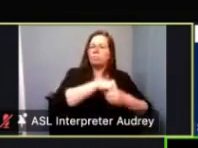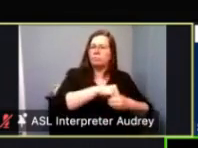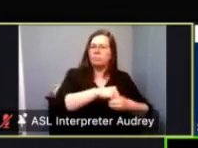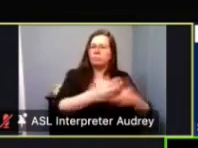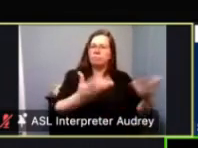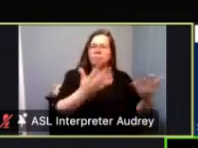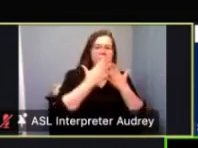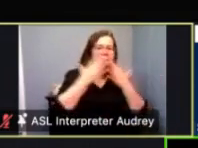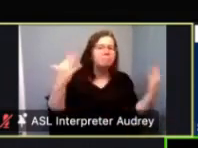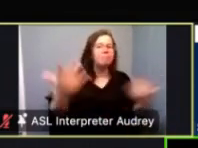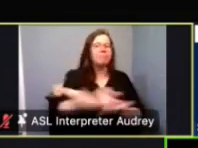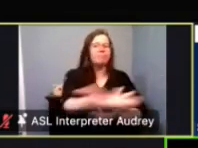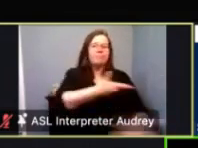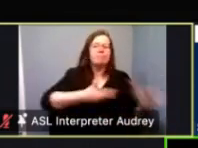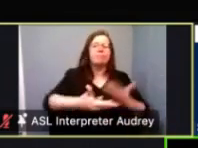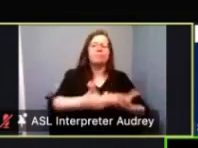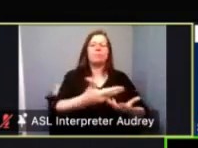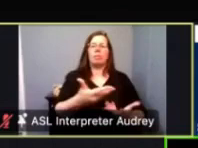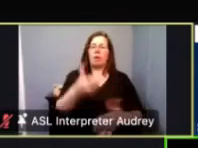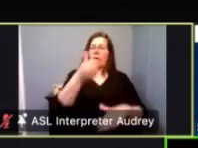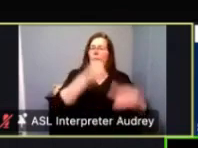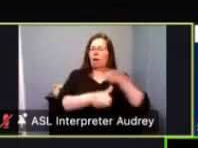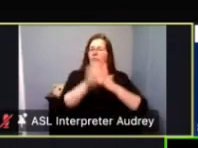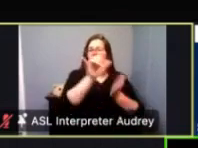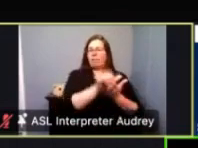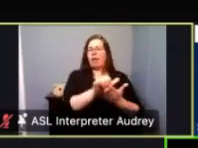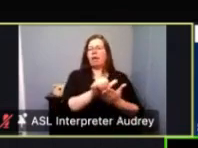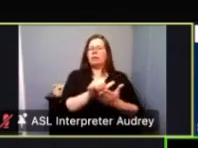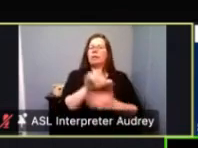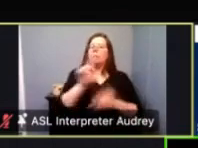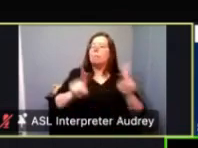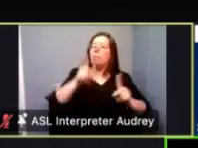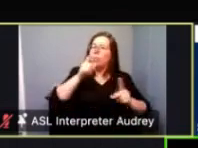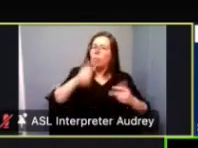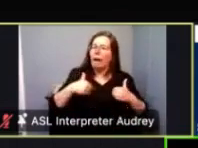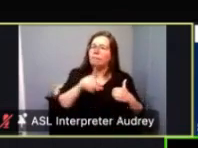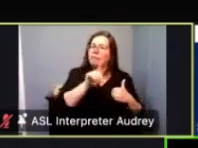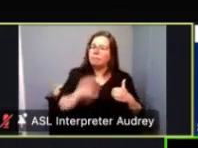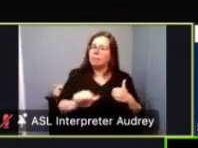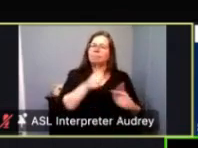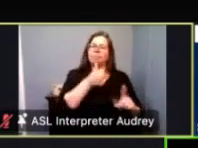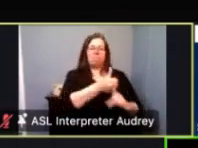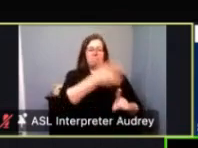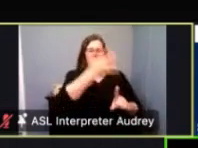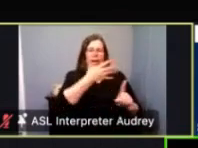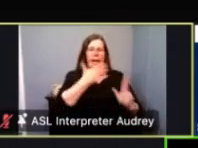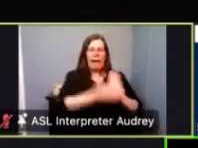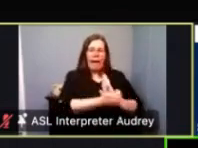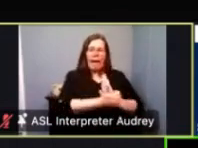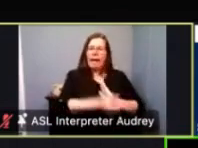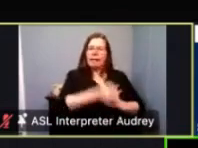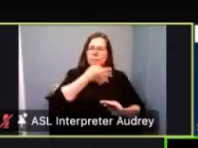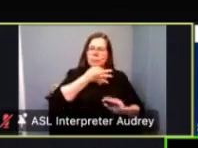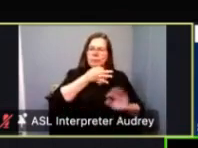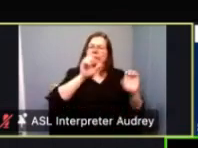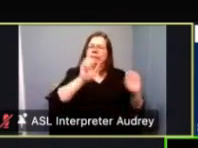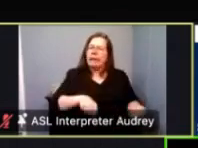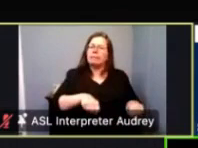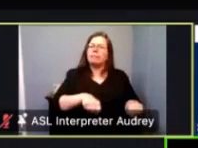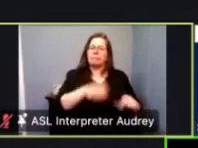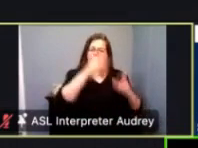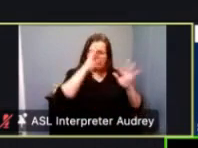Under the social model, people with disabilities are the experts on their own lives and bodies and can make decisions about what is